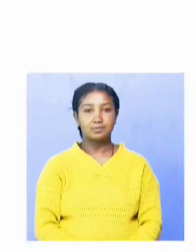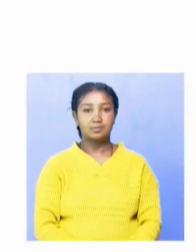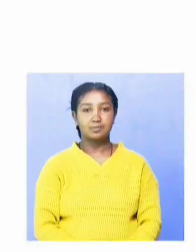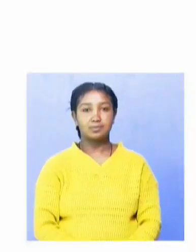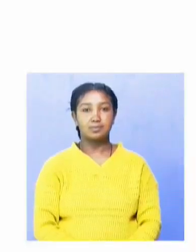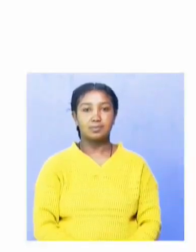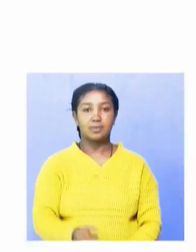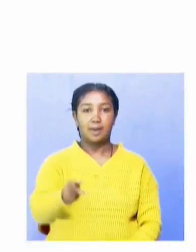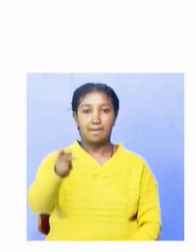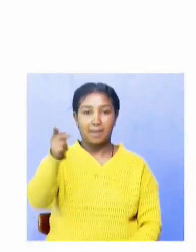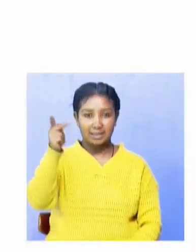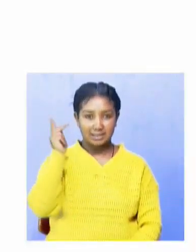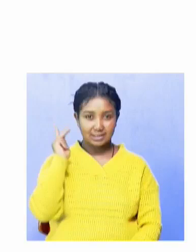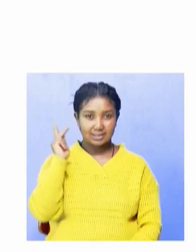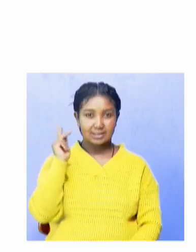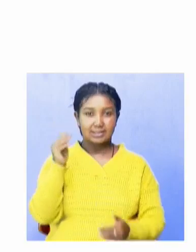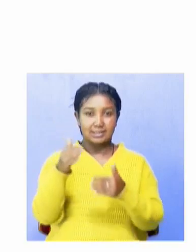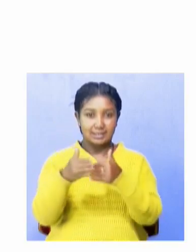Past